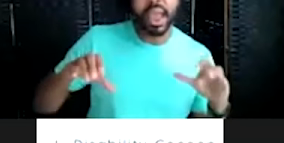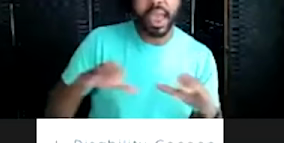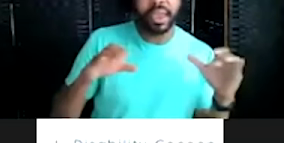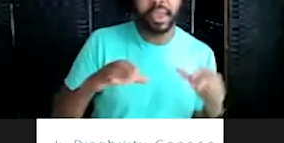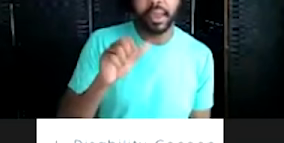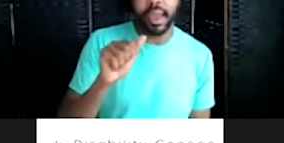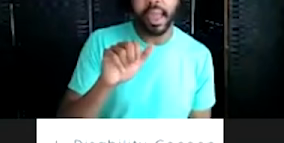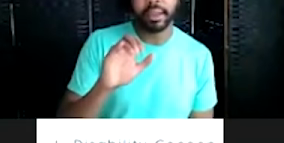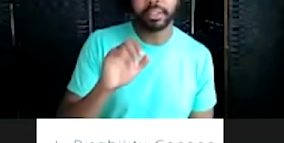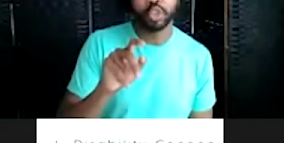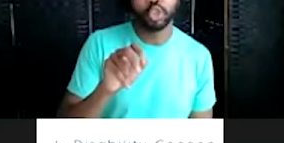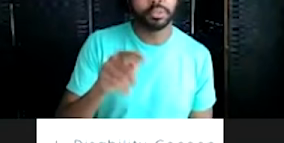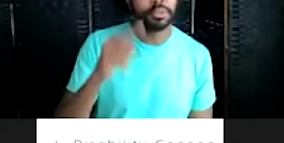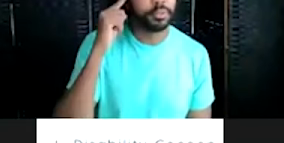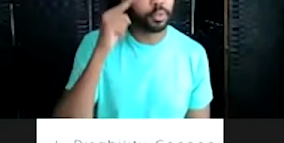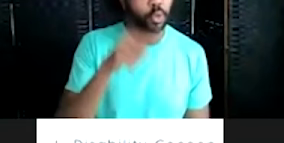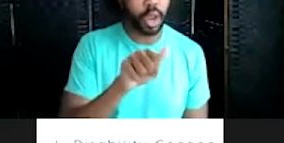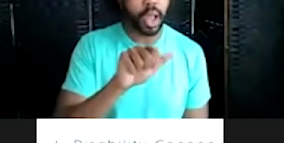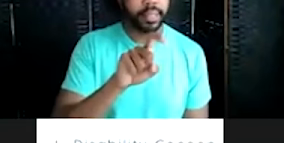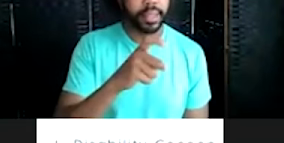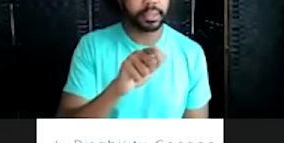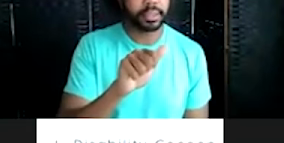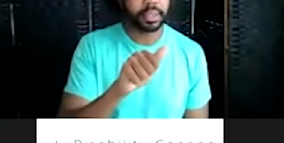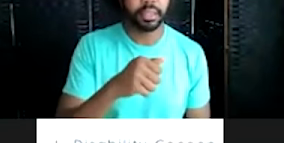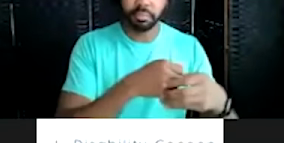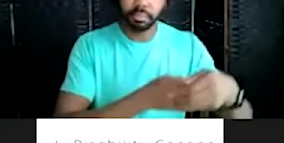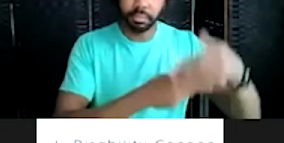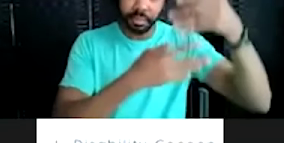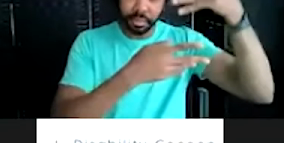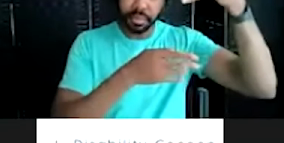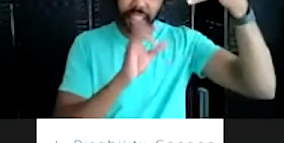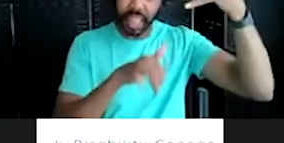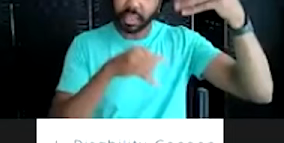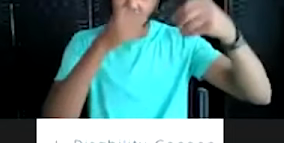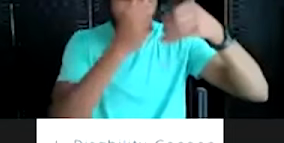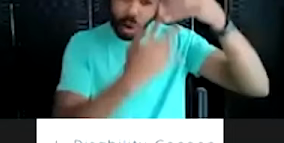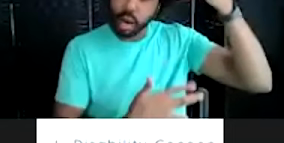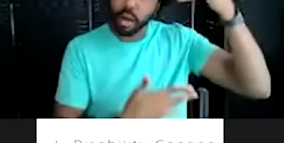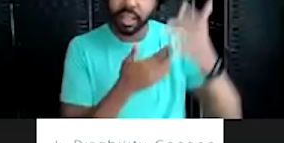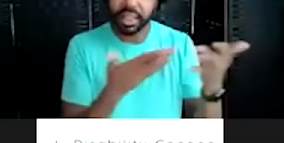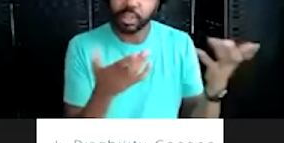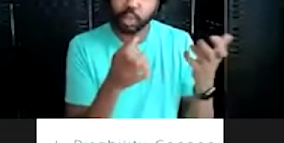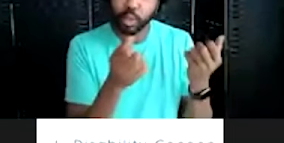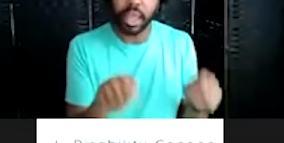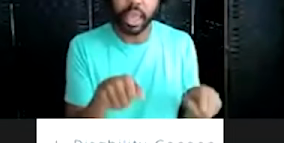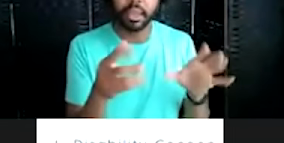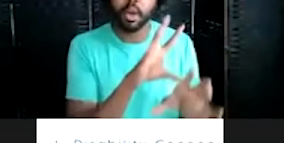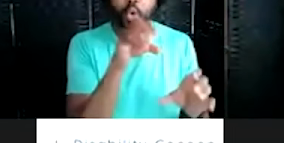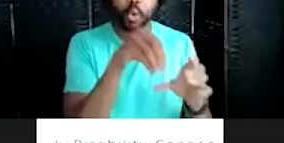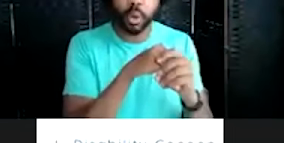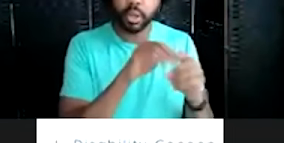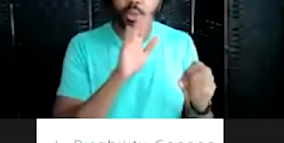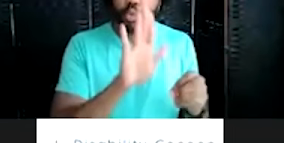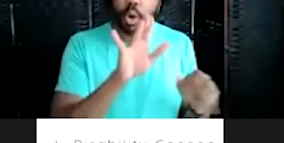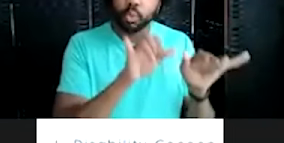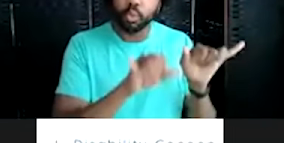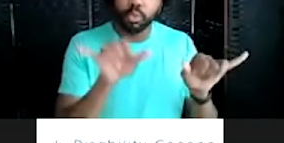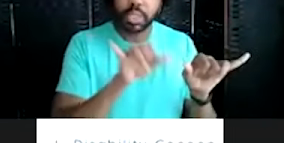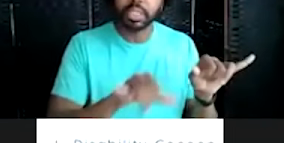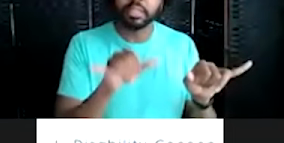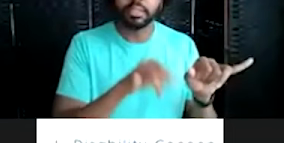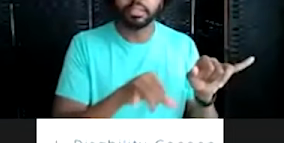then these are all the different things that you can actually incorporate into the routines. And again, we can't